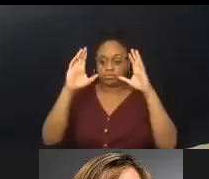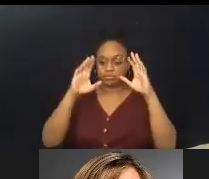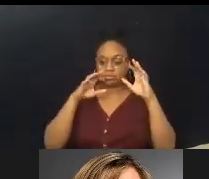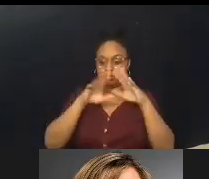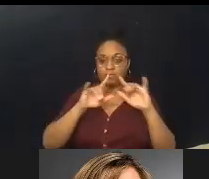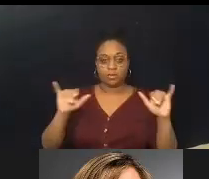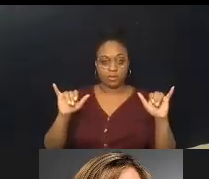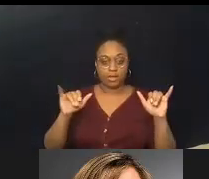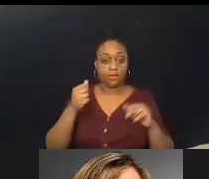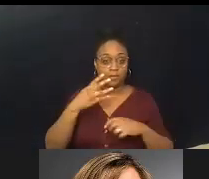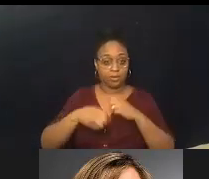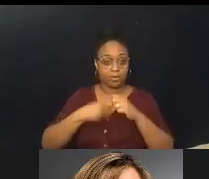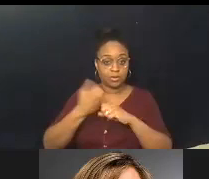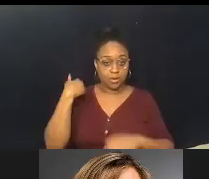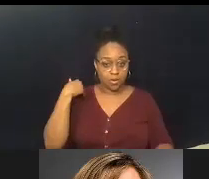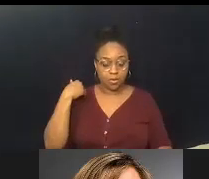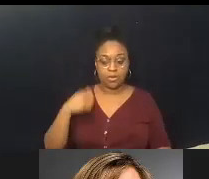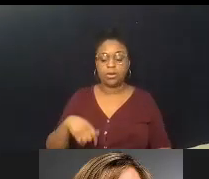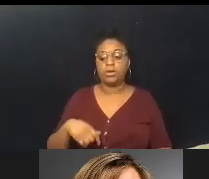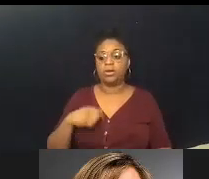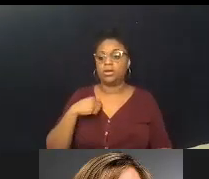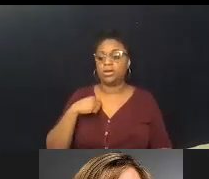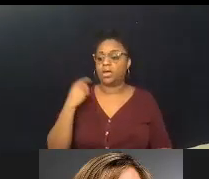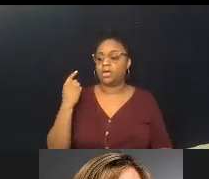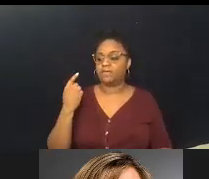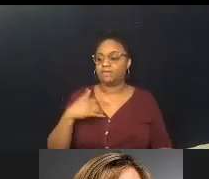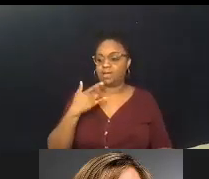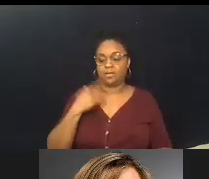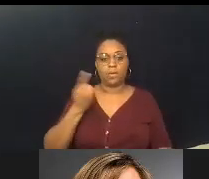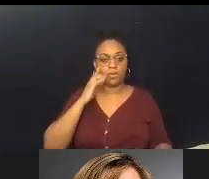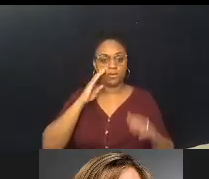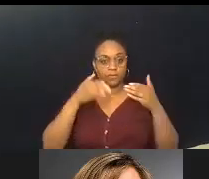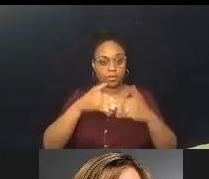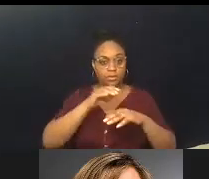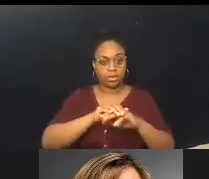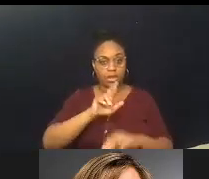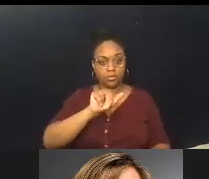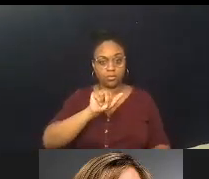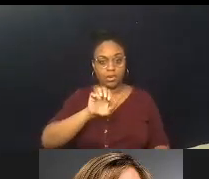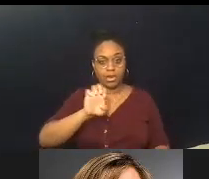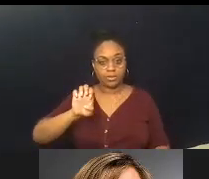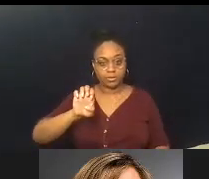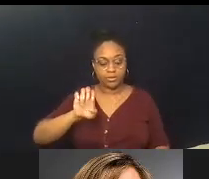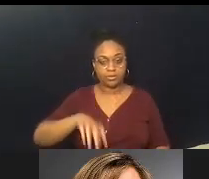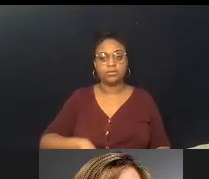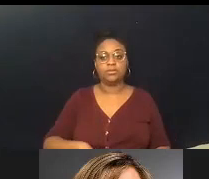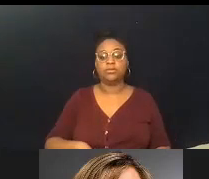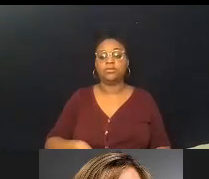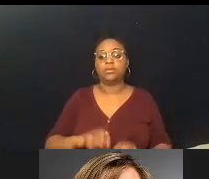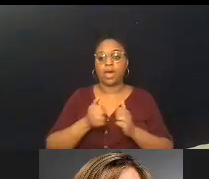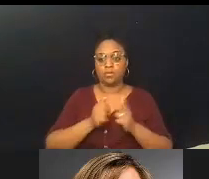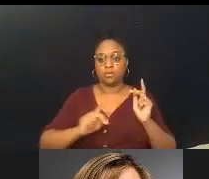that it always focused on race, and it always had to do with how people perceived each